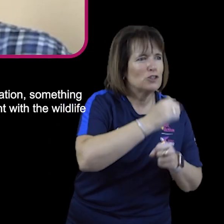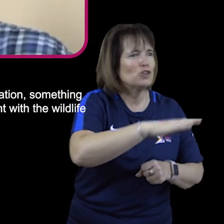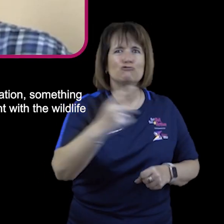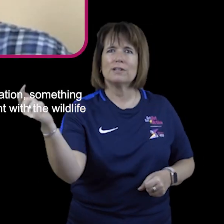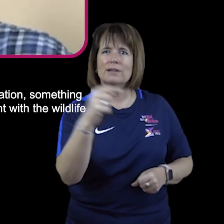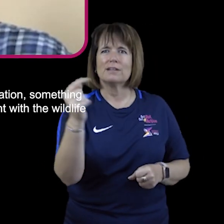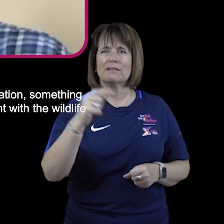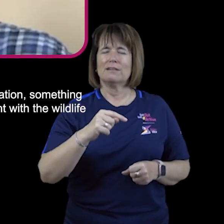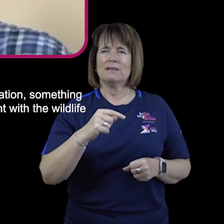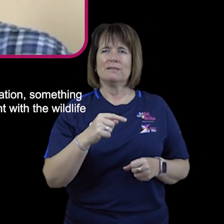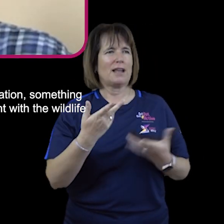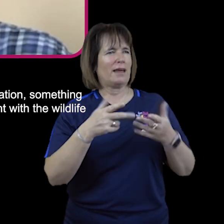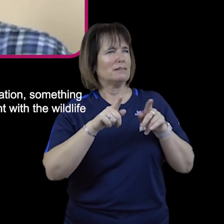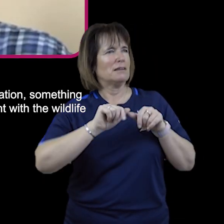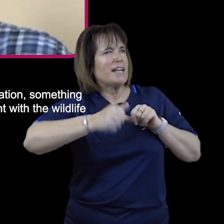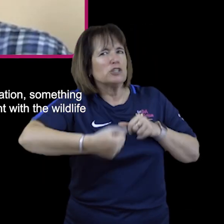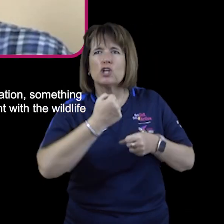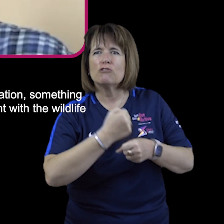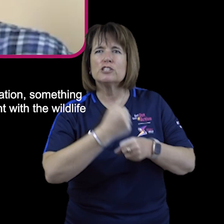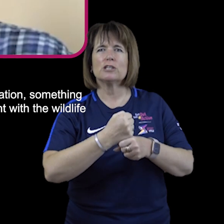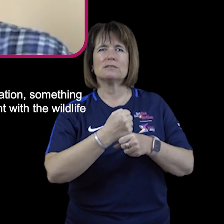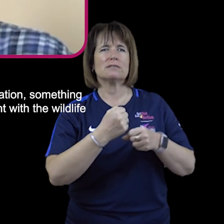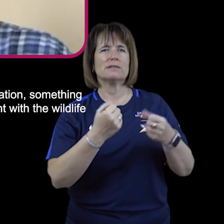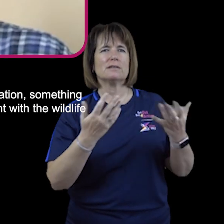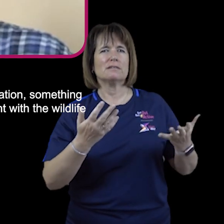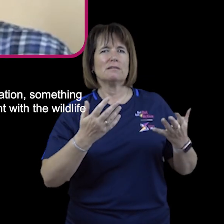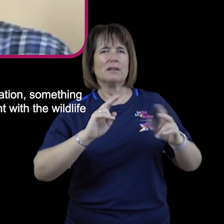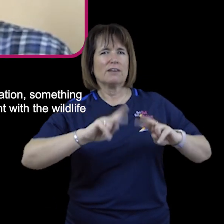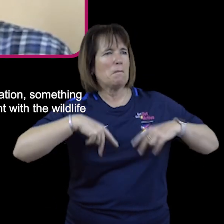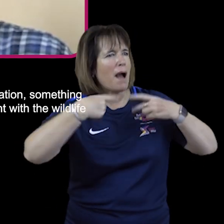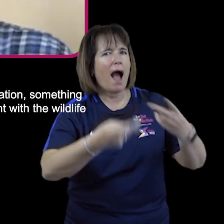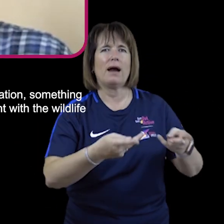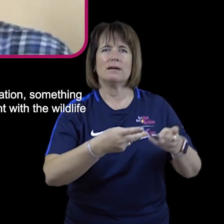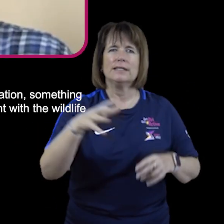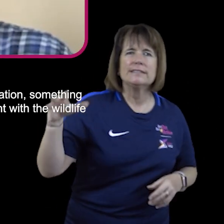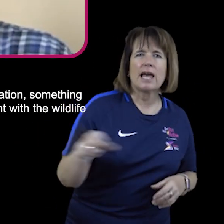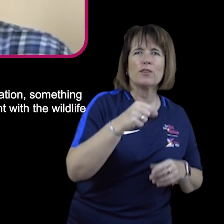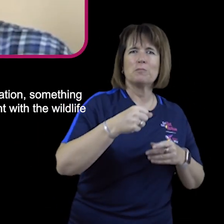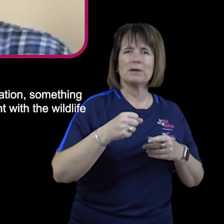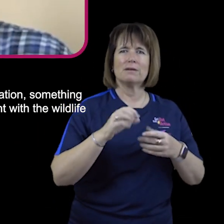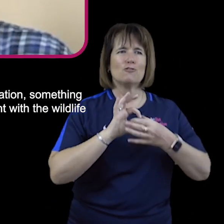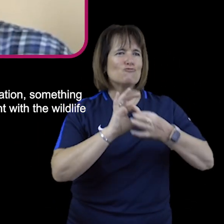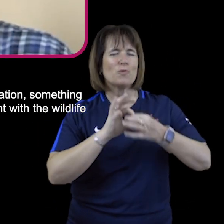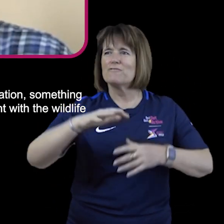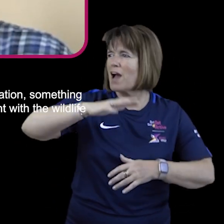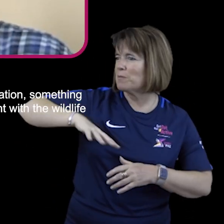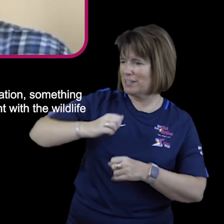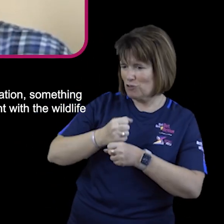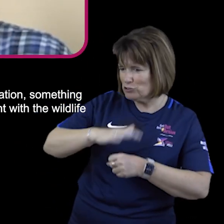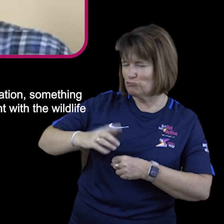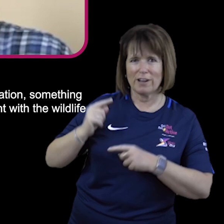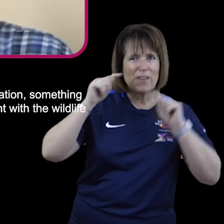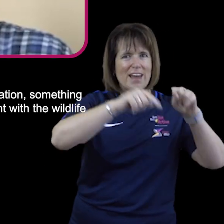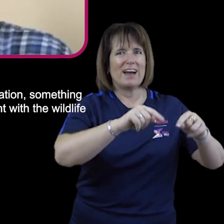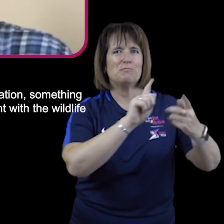also enjoying it with your grandchildren. So it's the kind of the next generation, something that you can take them to and spend time